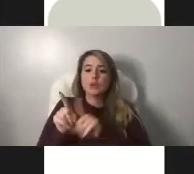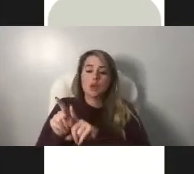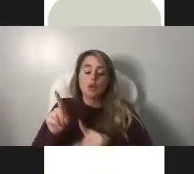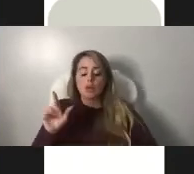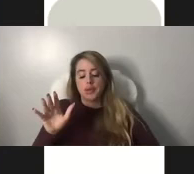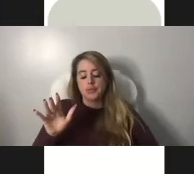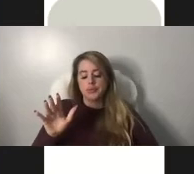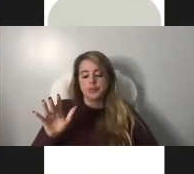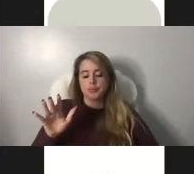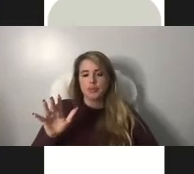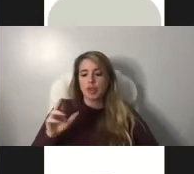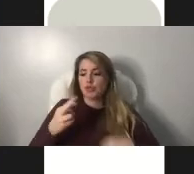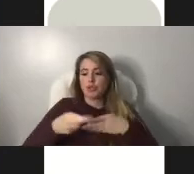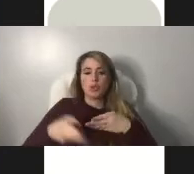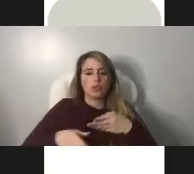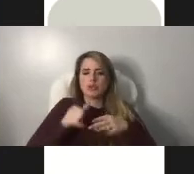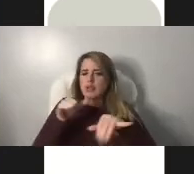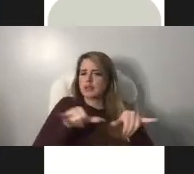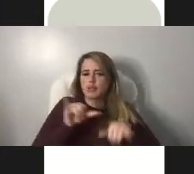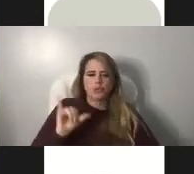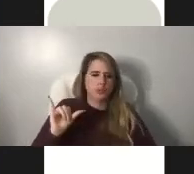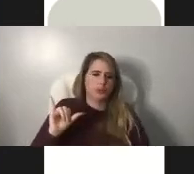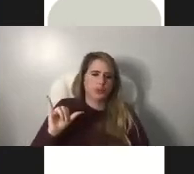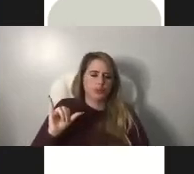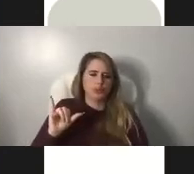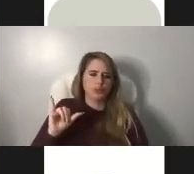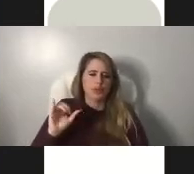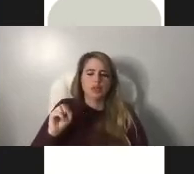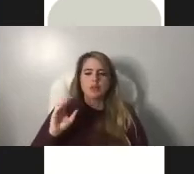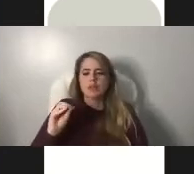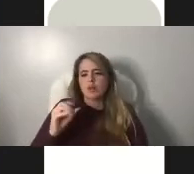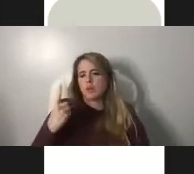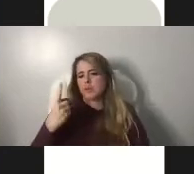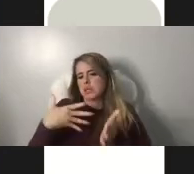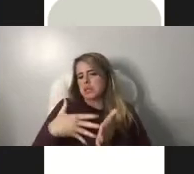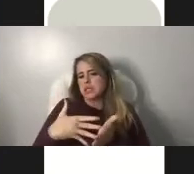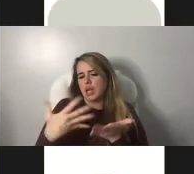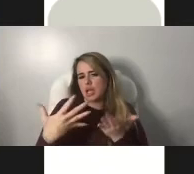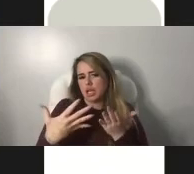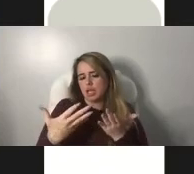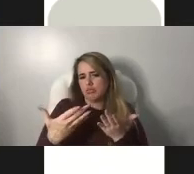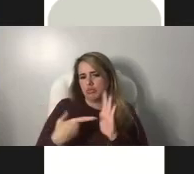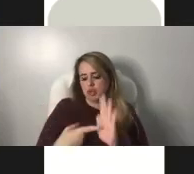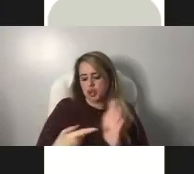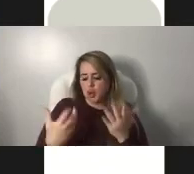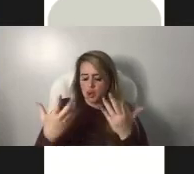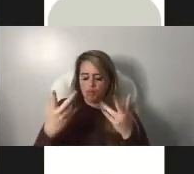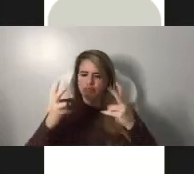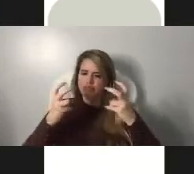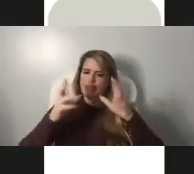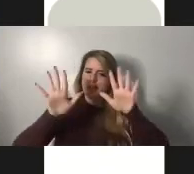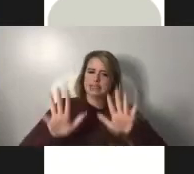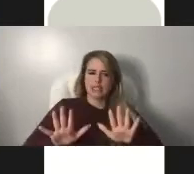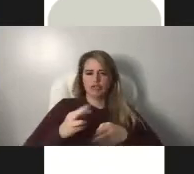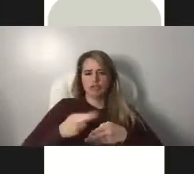the results are not standardized. So what one study might grade as an excellent result, another